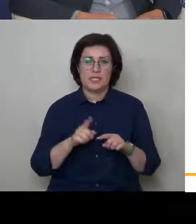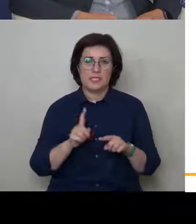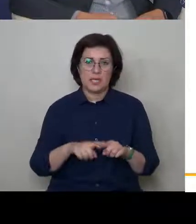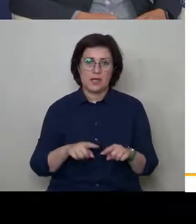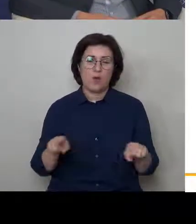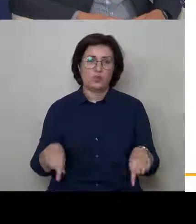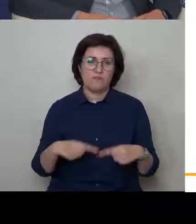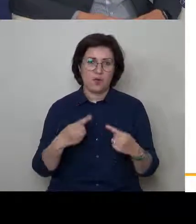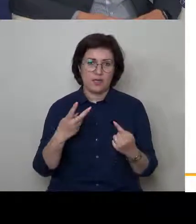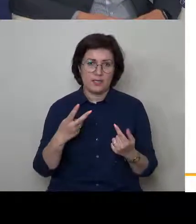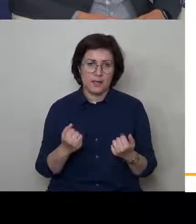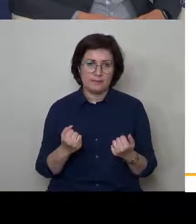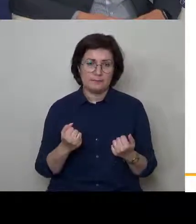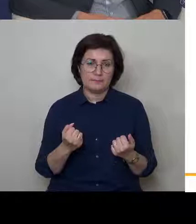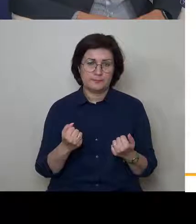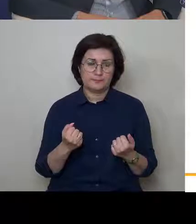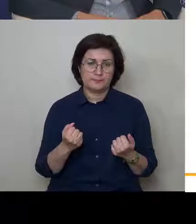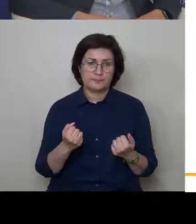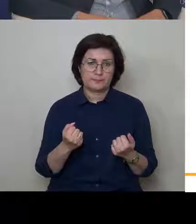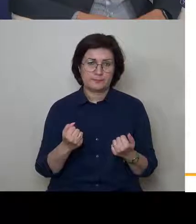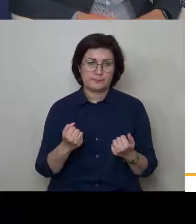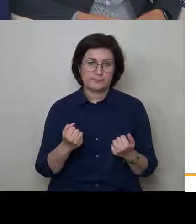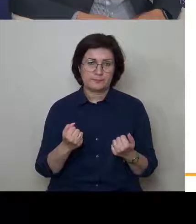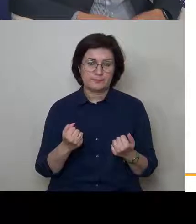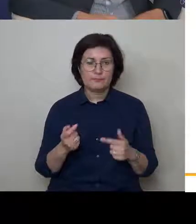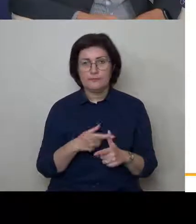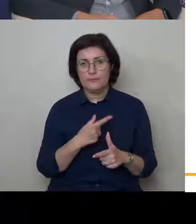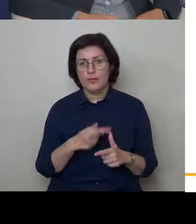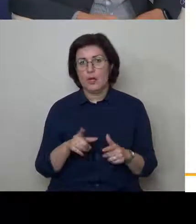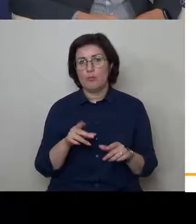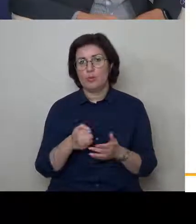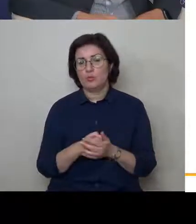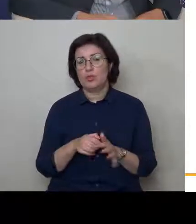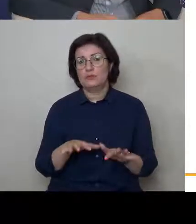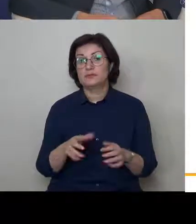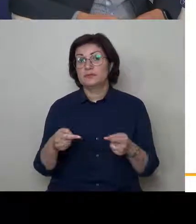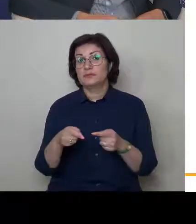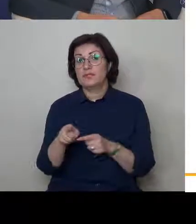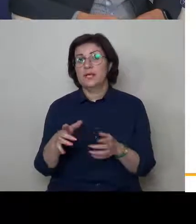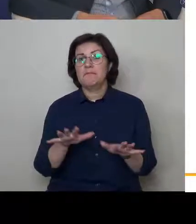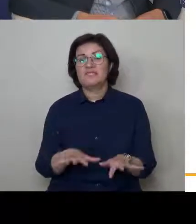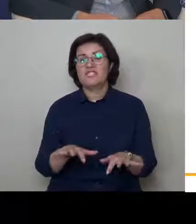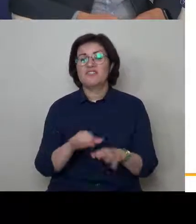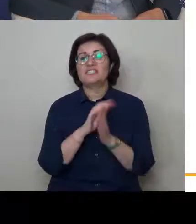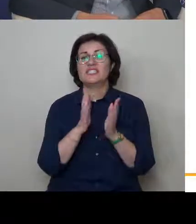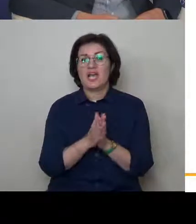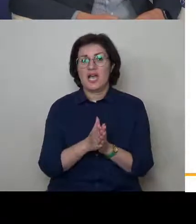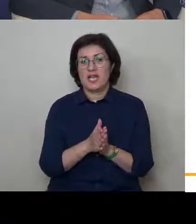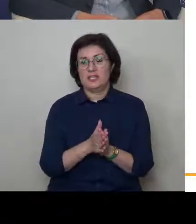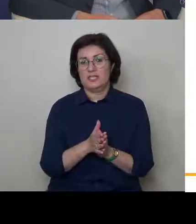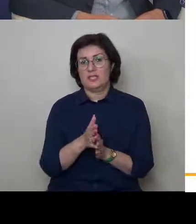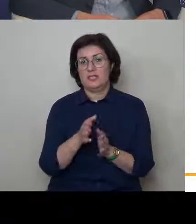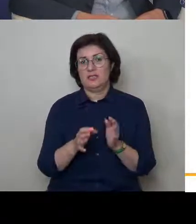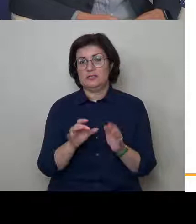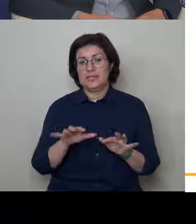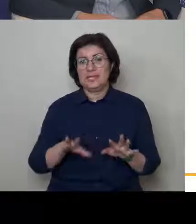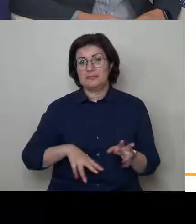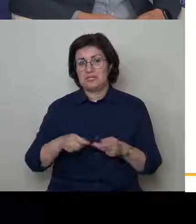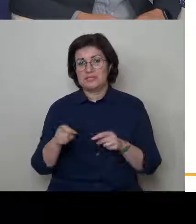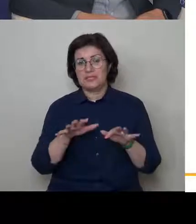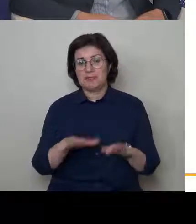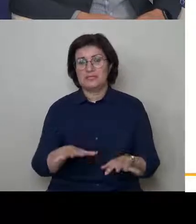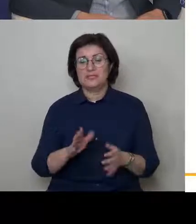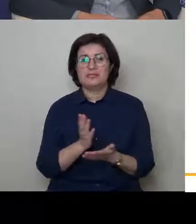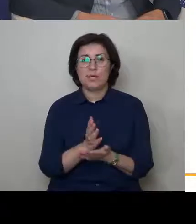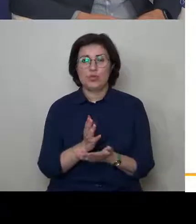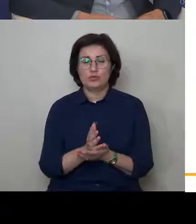can turn to the TEC that has set it up, or to a local court, for example,